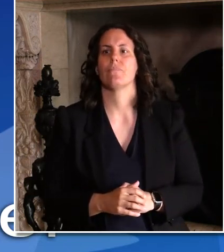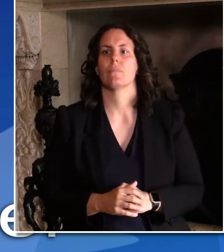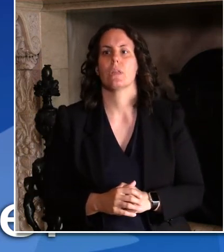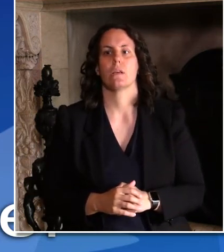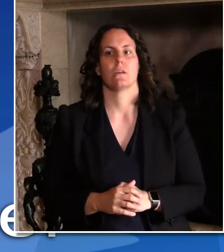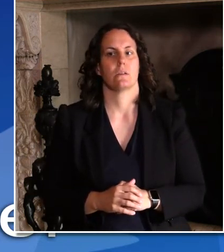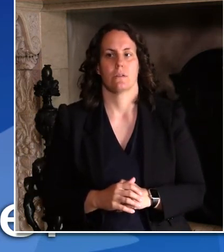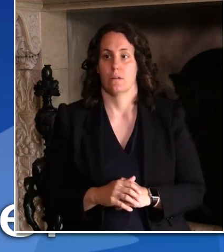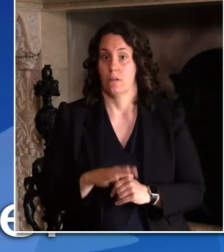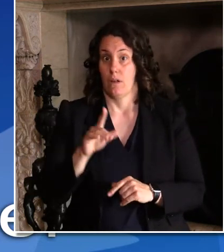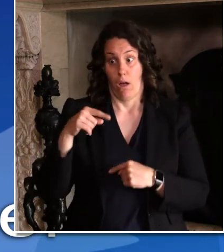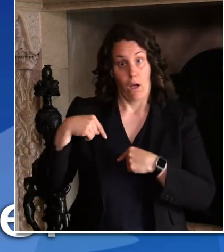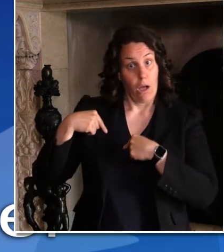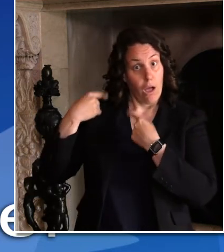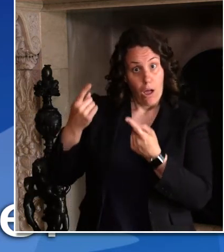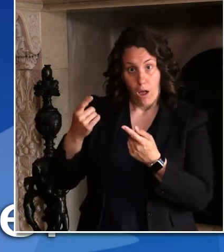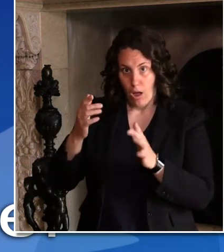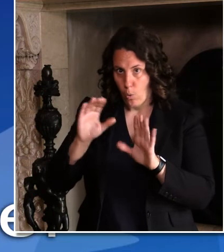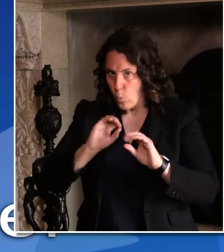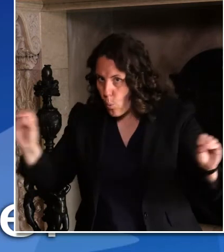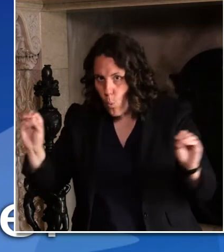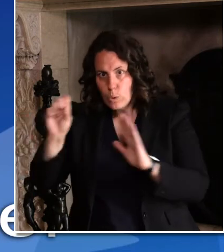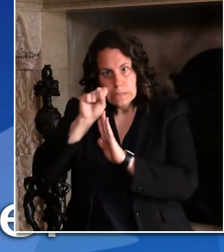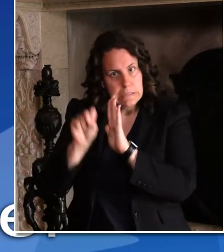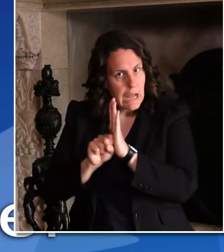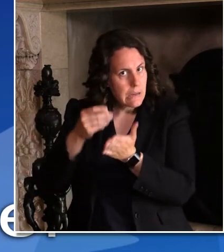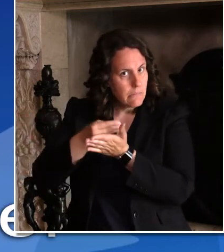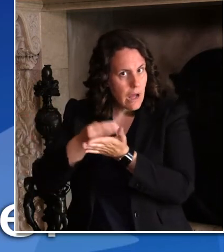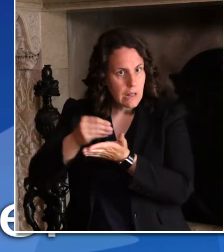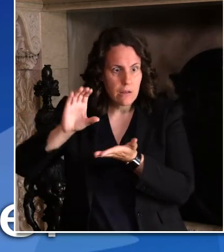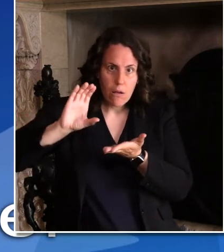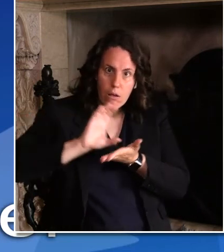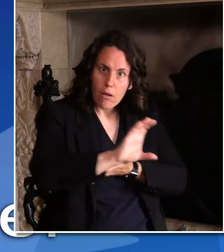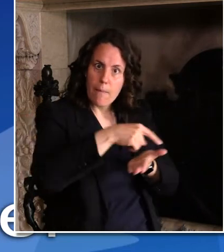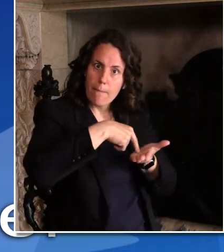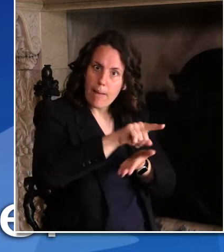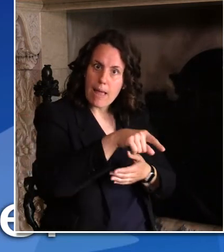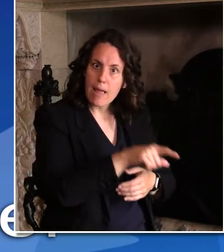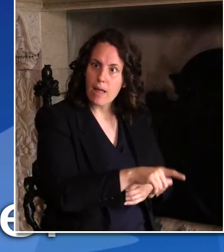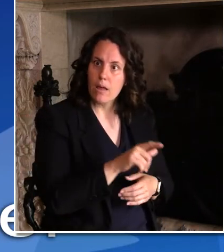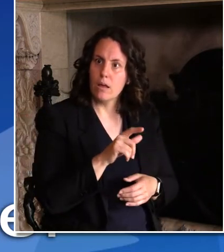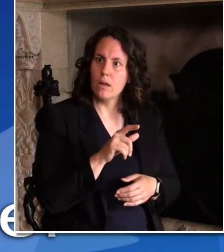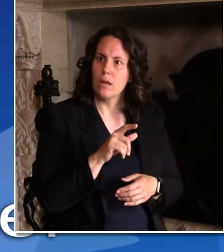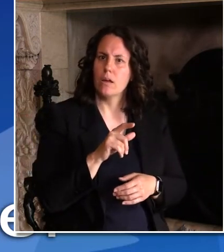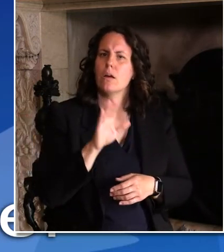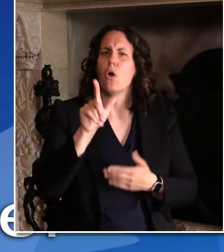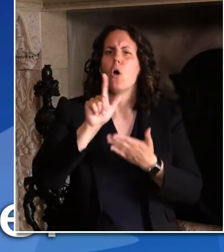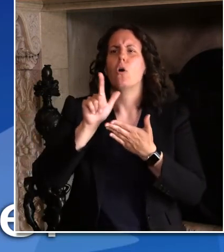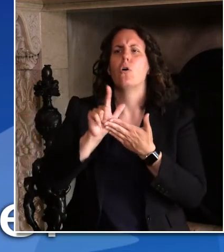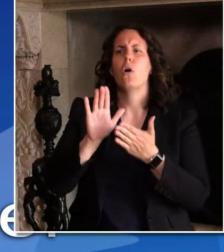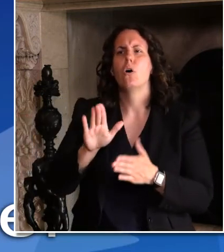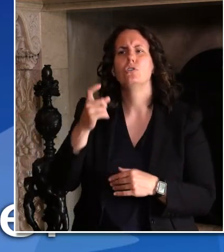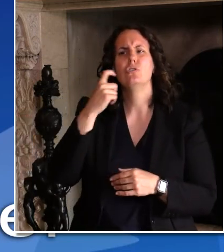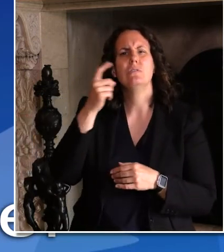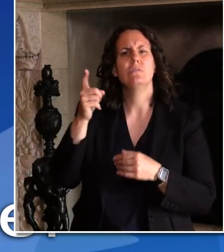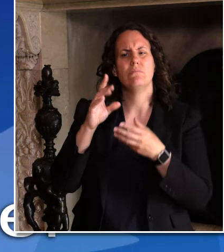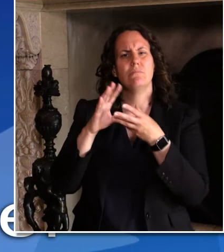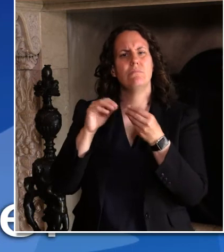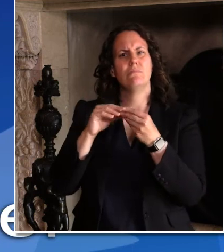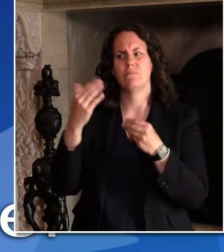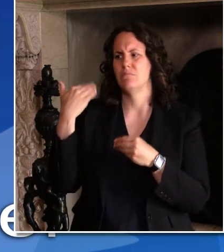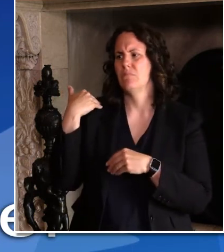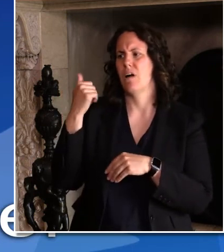for these facilities in the legislation that was passed back in April, and what would be involved if the